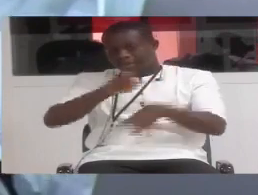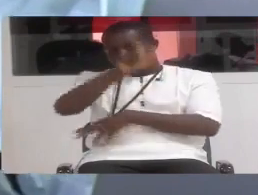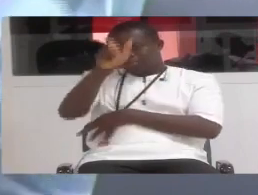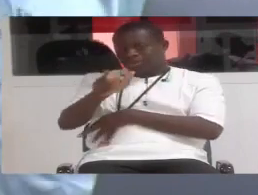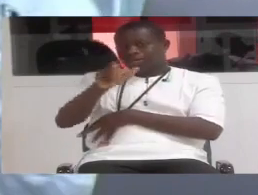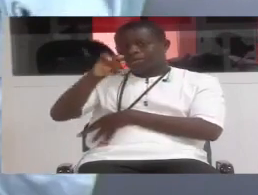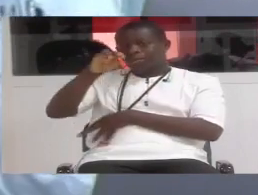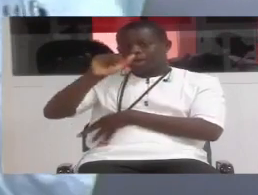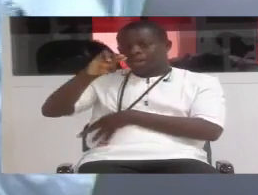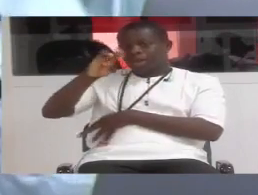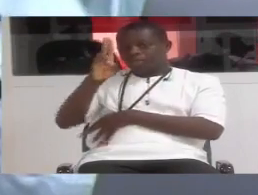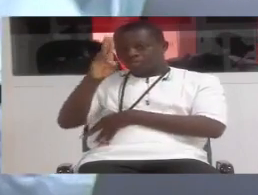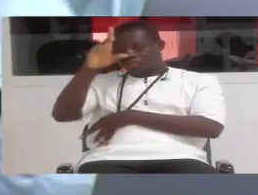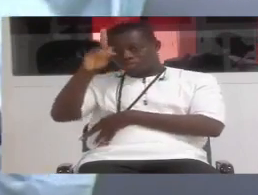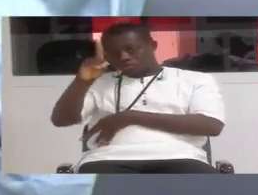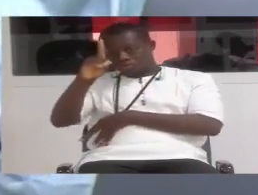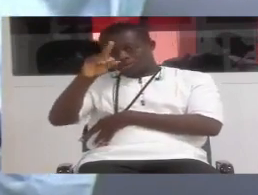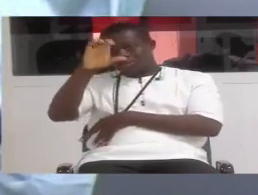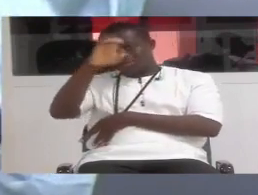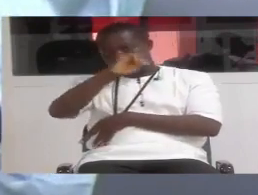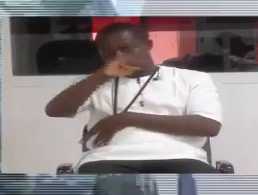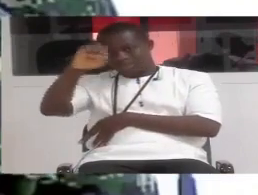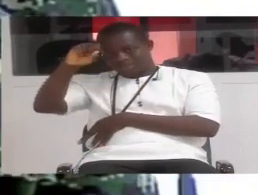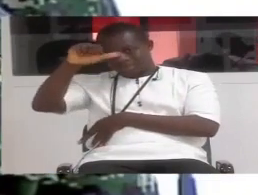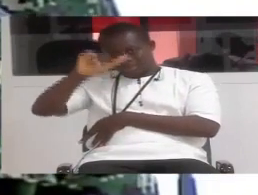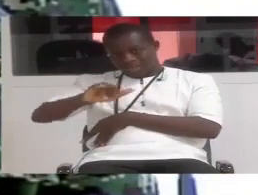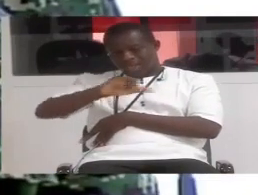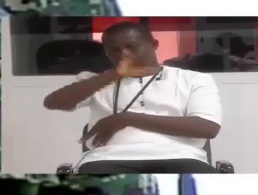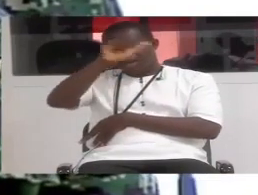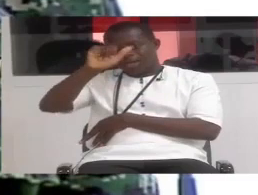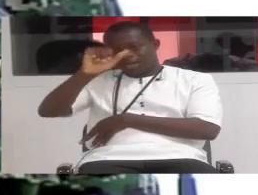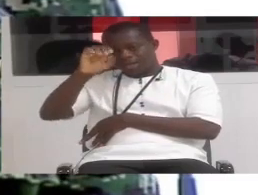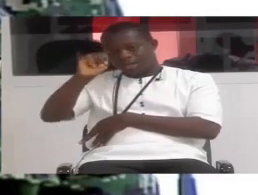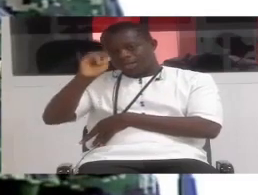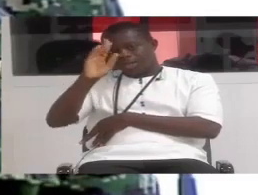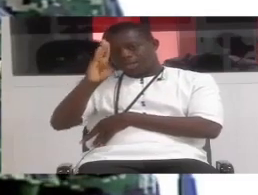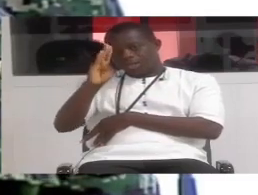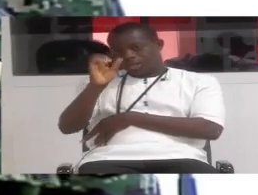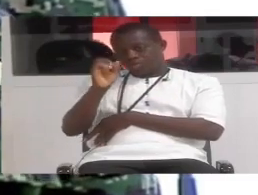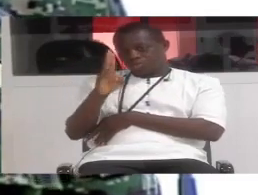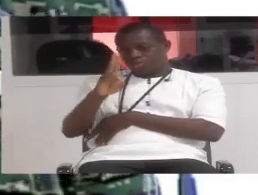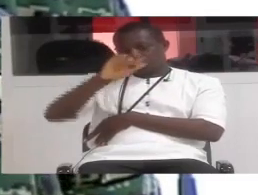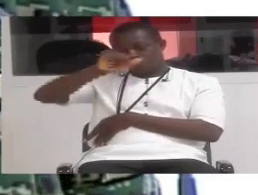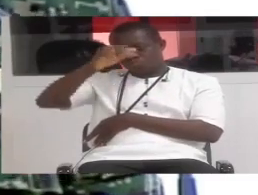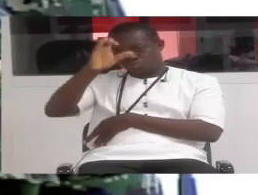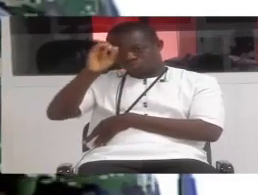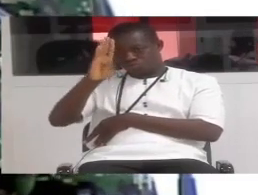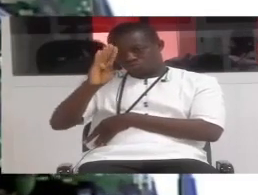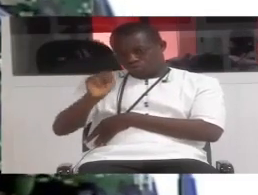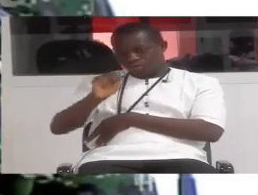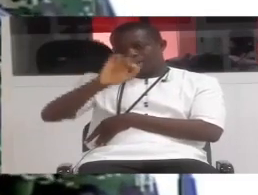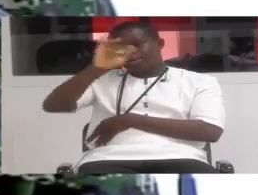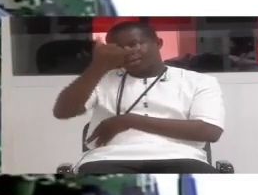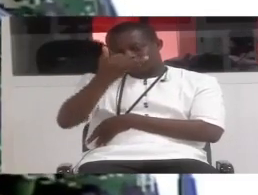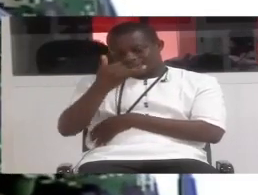and Ibu Diop wow sone gay moy ñaari Gambian Americans ngenti Mahmoud Cisse ak Ibu Diop wow